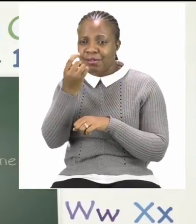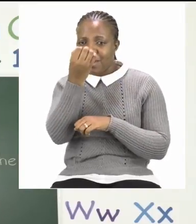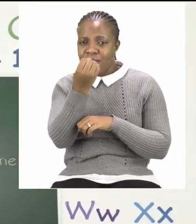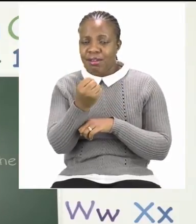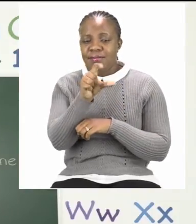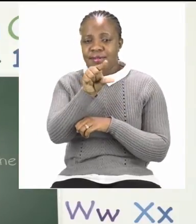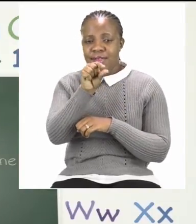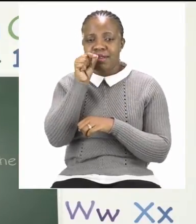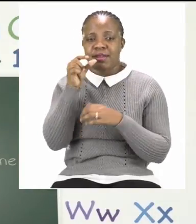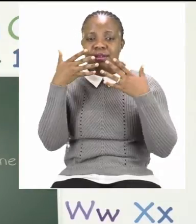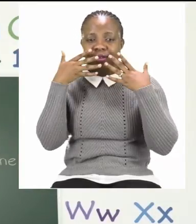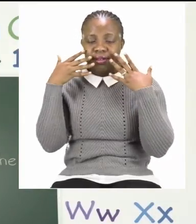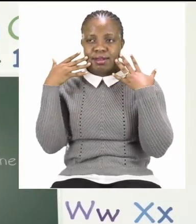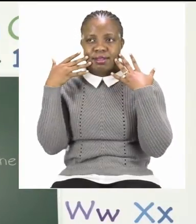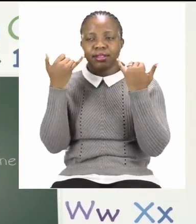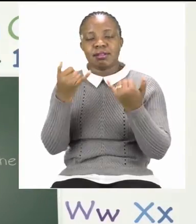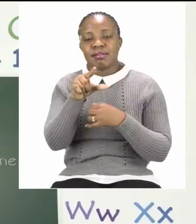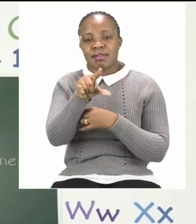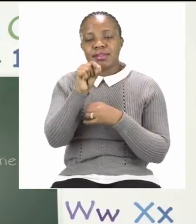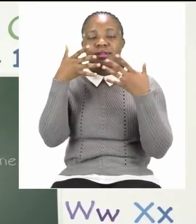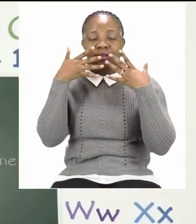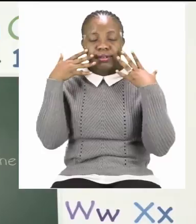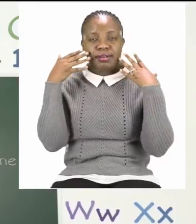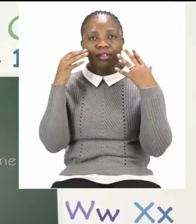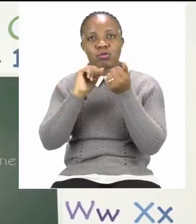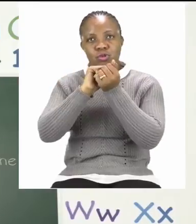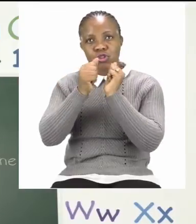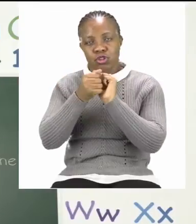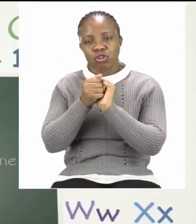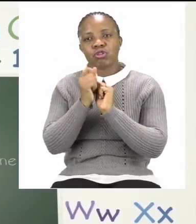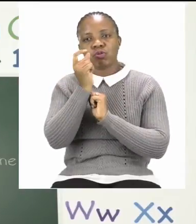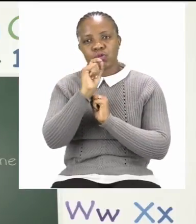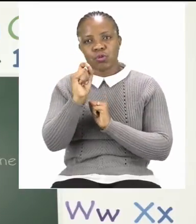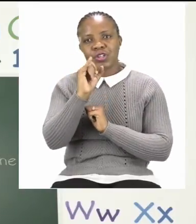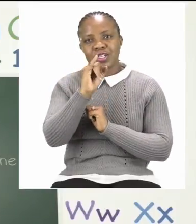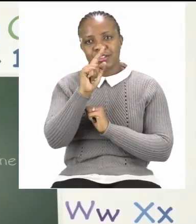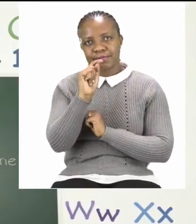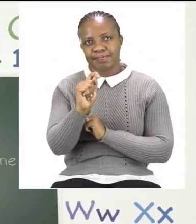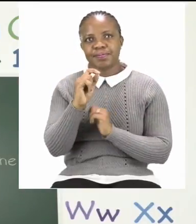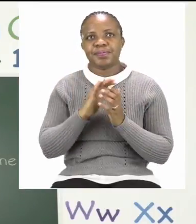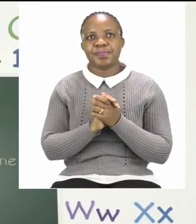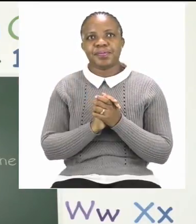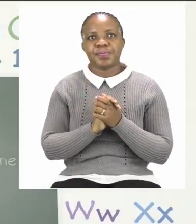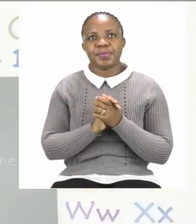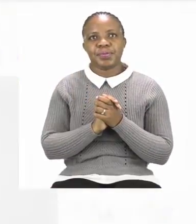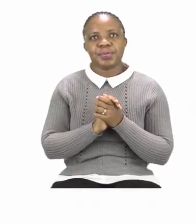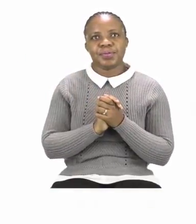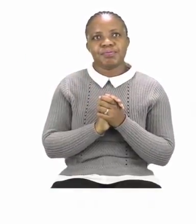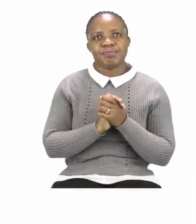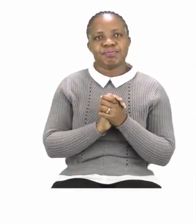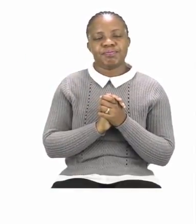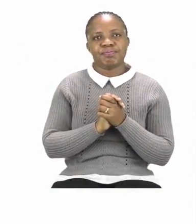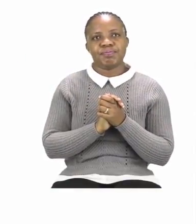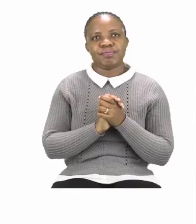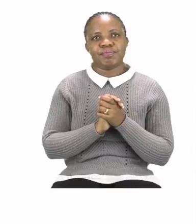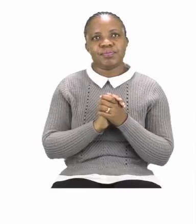say it. Let us now go back into our exercise and go to number 2.